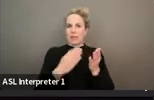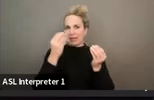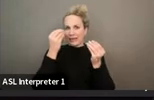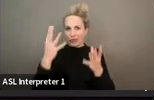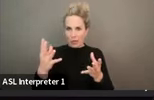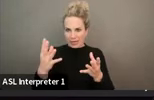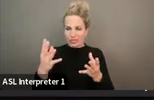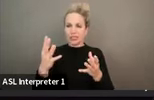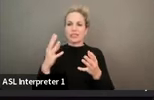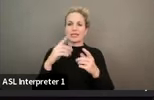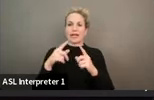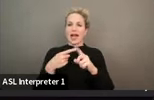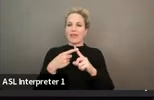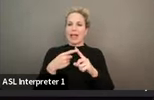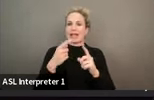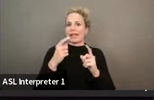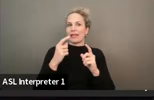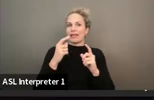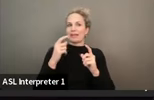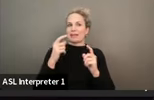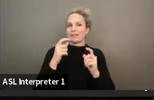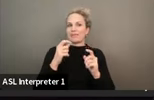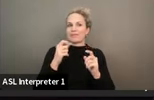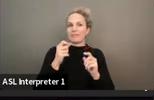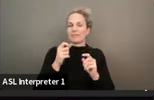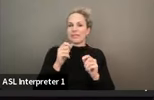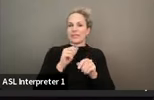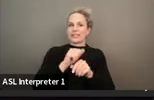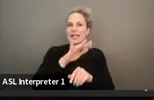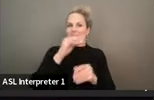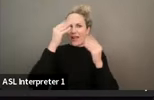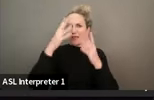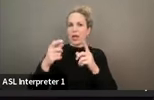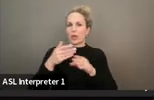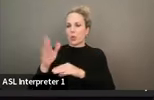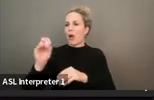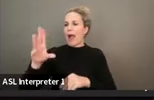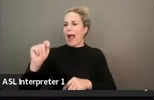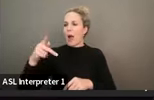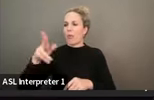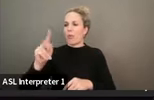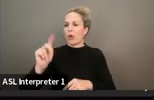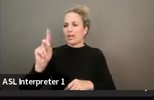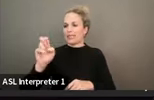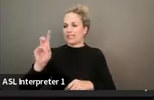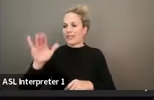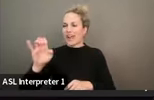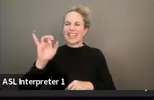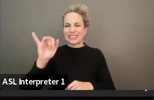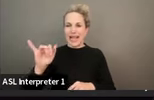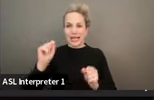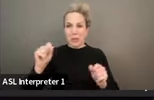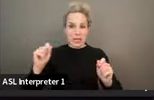spitting it out through an output device. That output device is largely a screen. Can